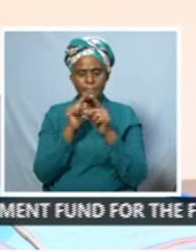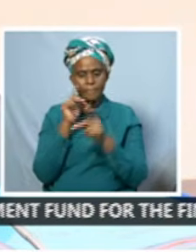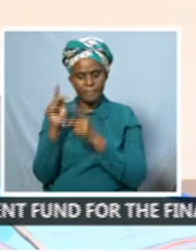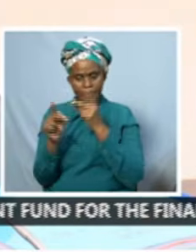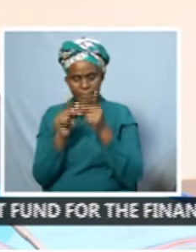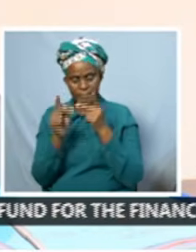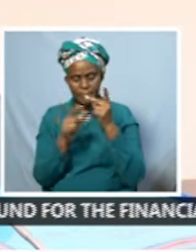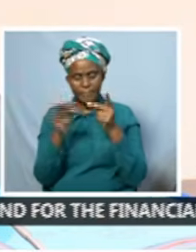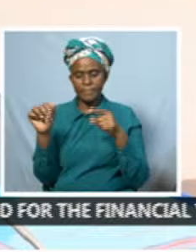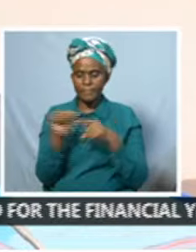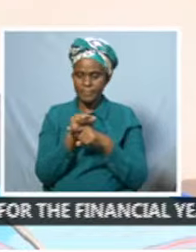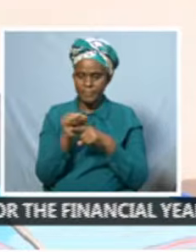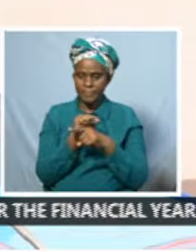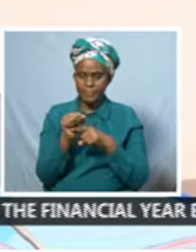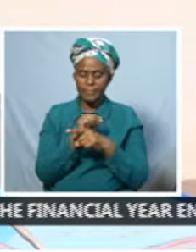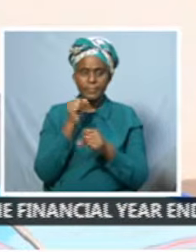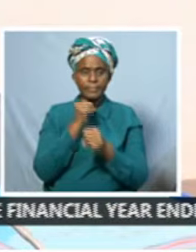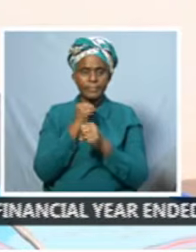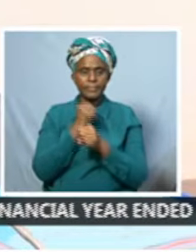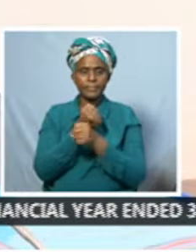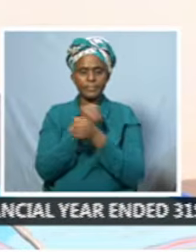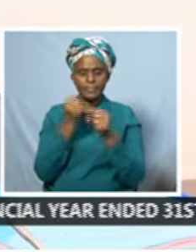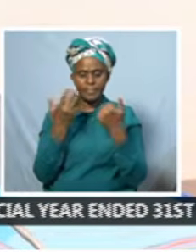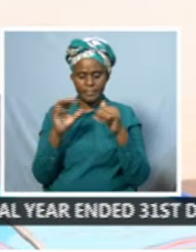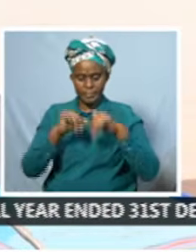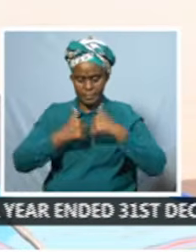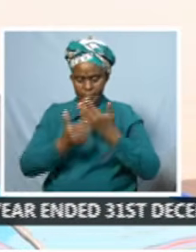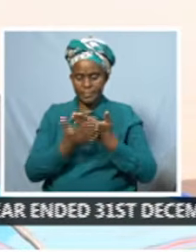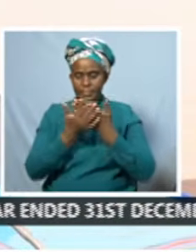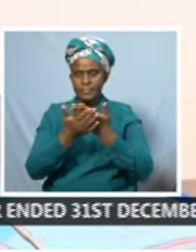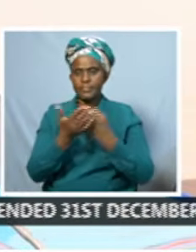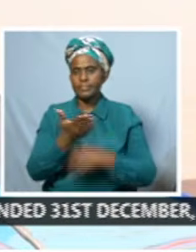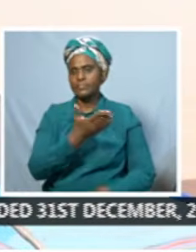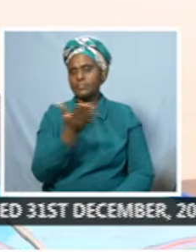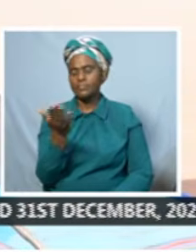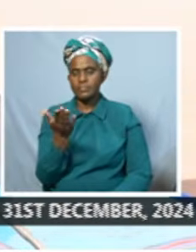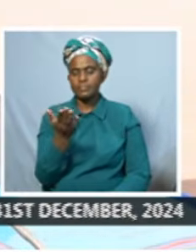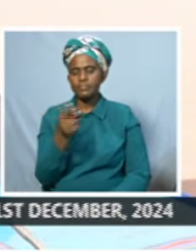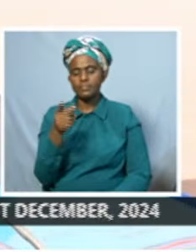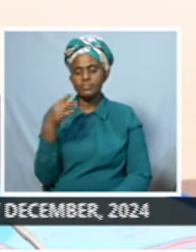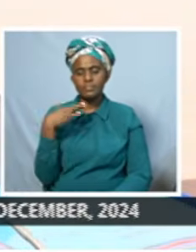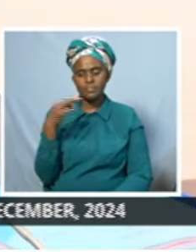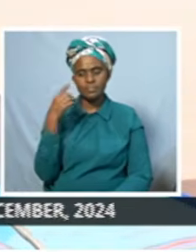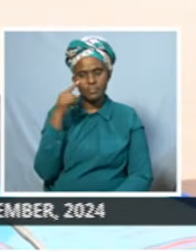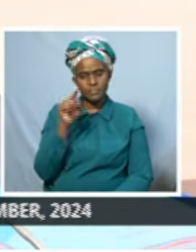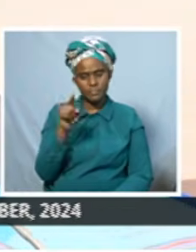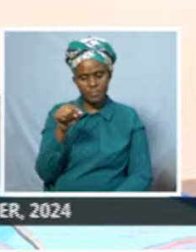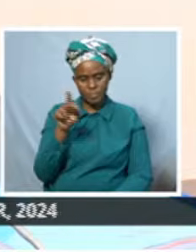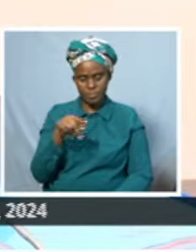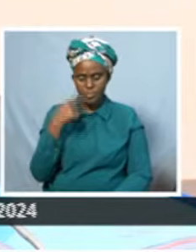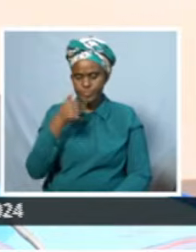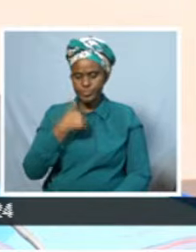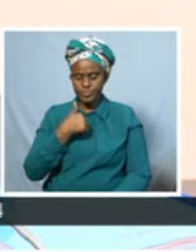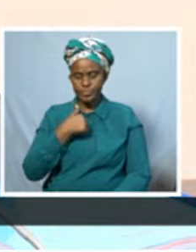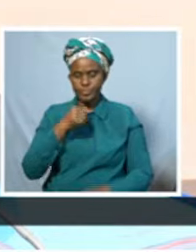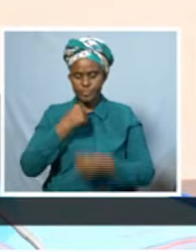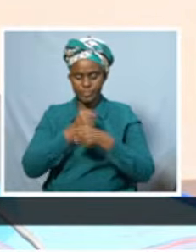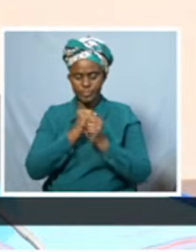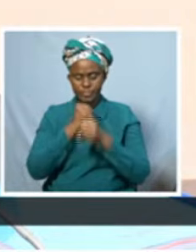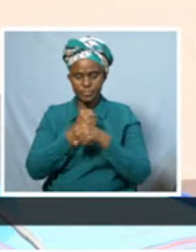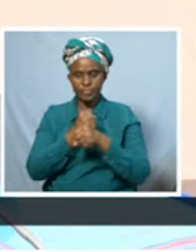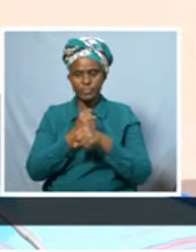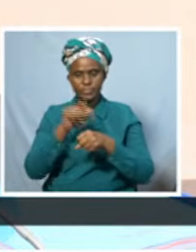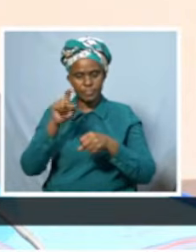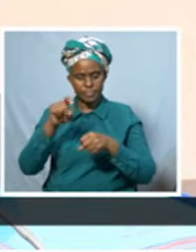process of desk appraisal is done, we submit those applications for those that have met the